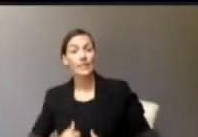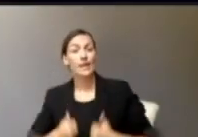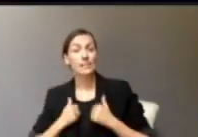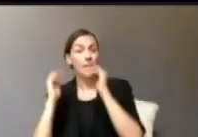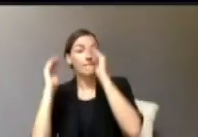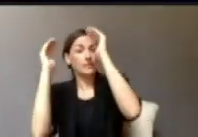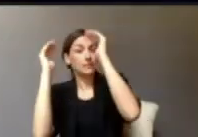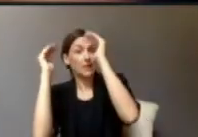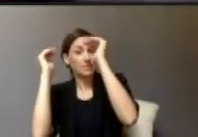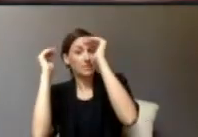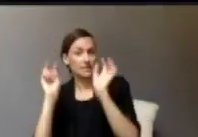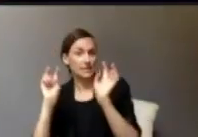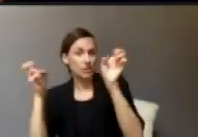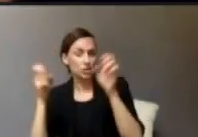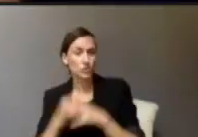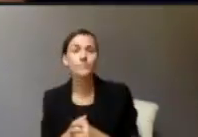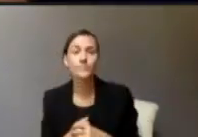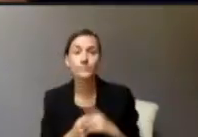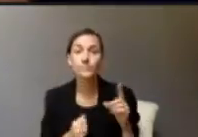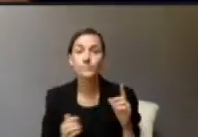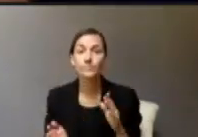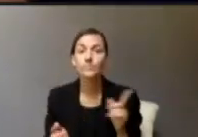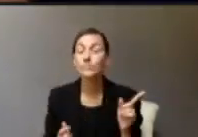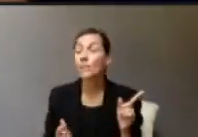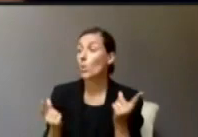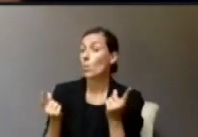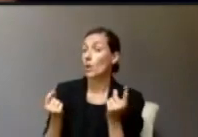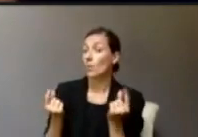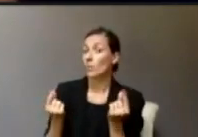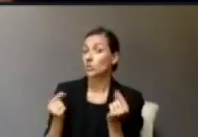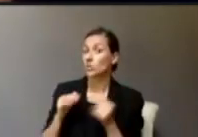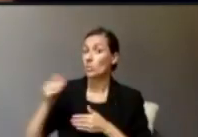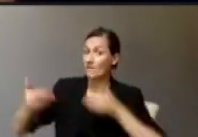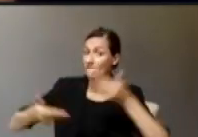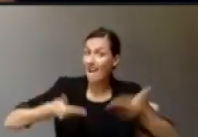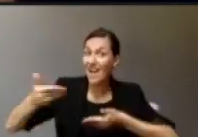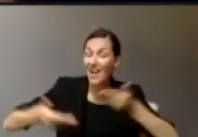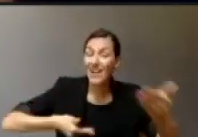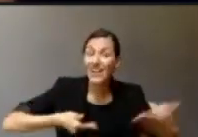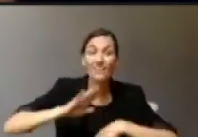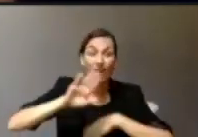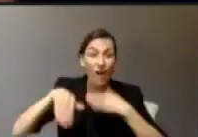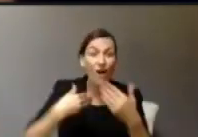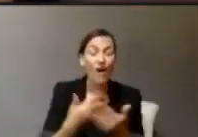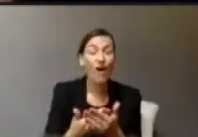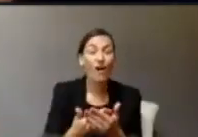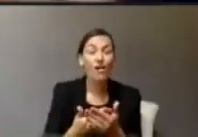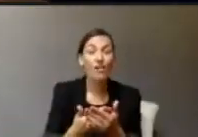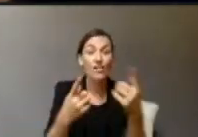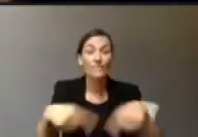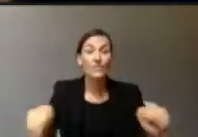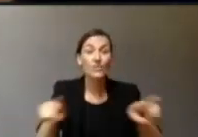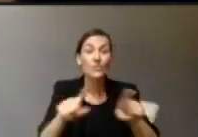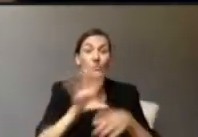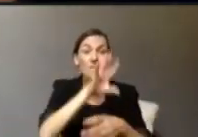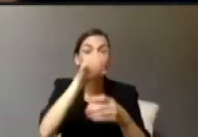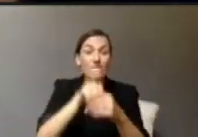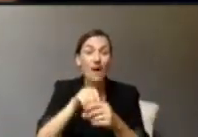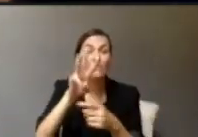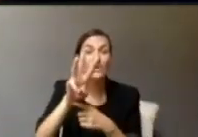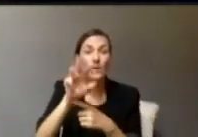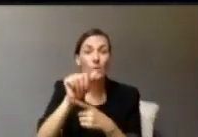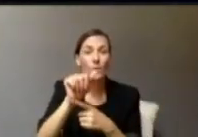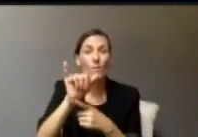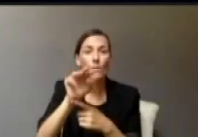What I would like to do just before our next speaker is to invite all of you, part of the Wayne State team, is